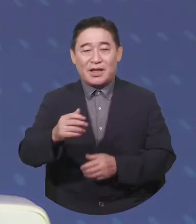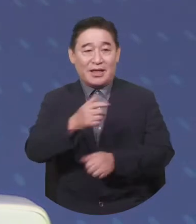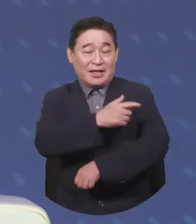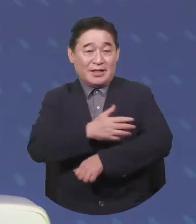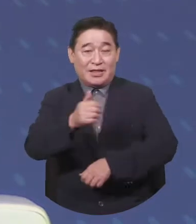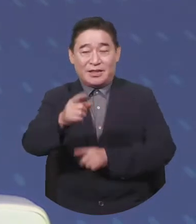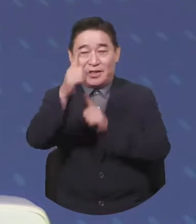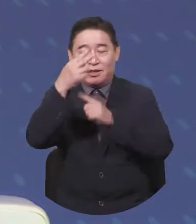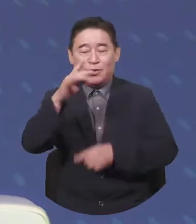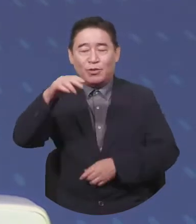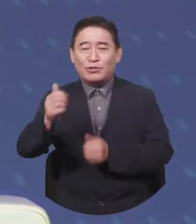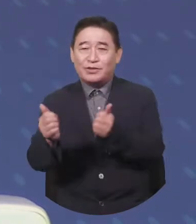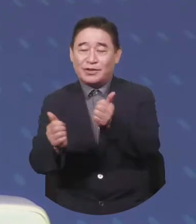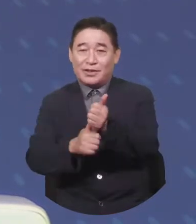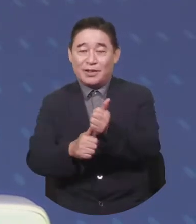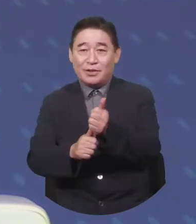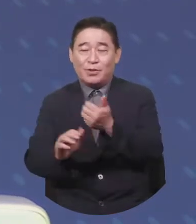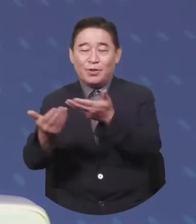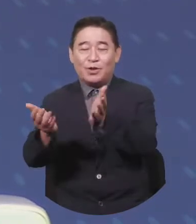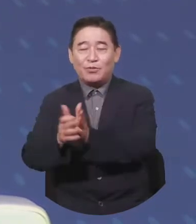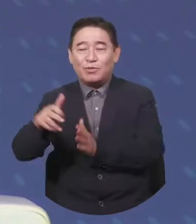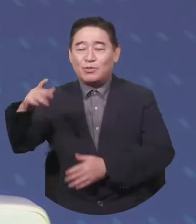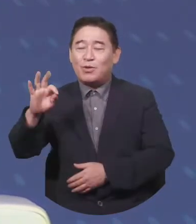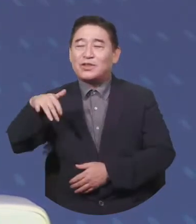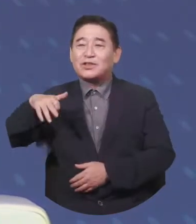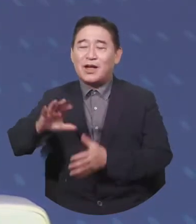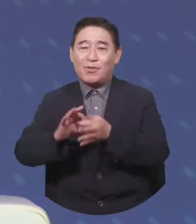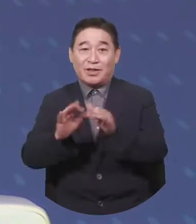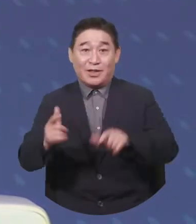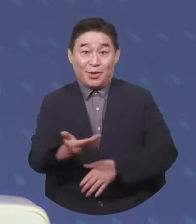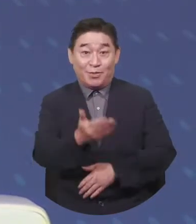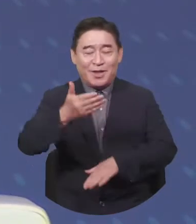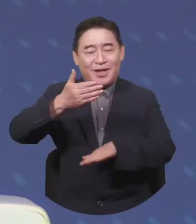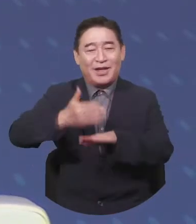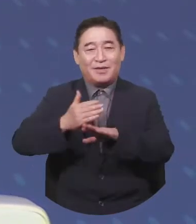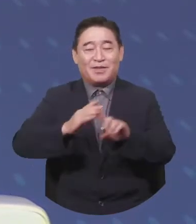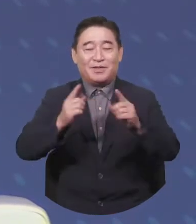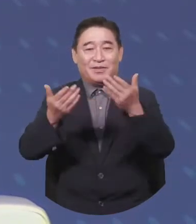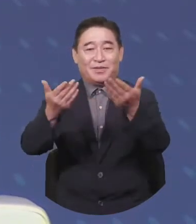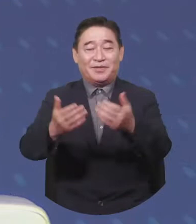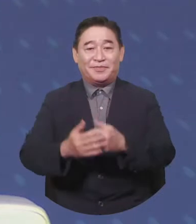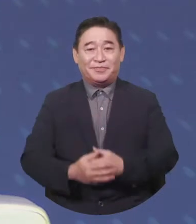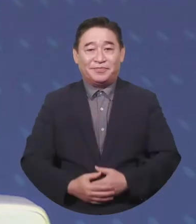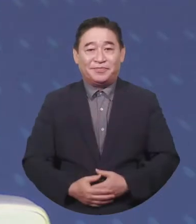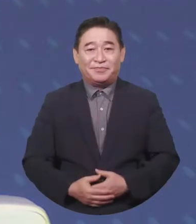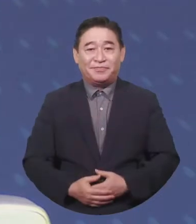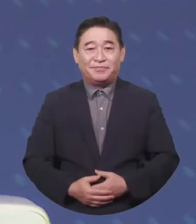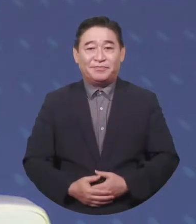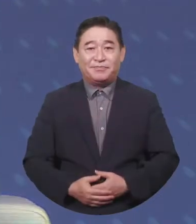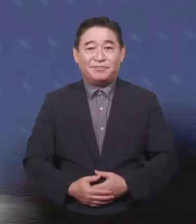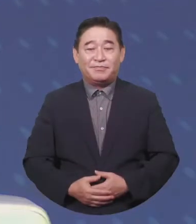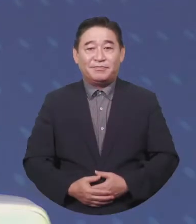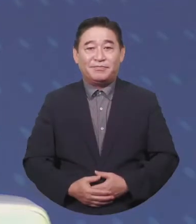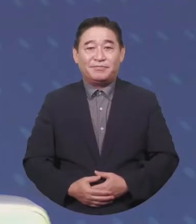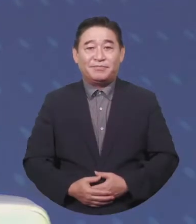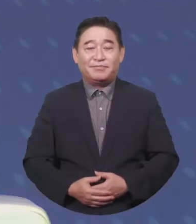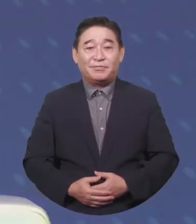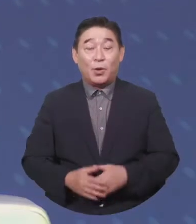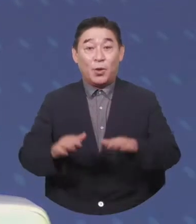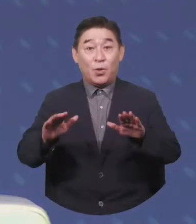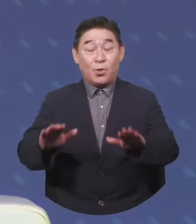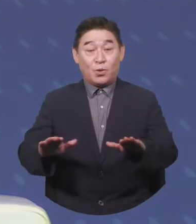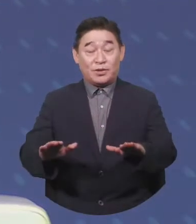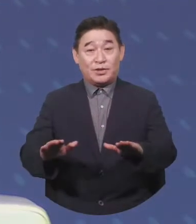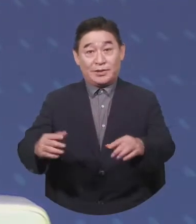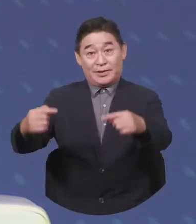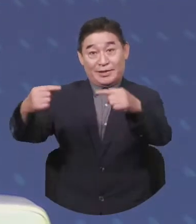for inviting me to present and moderate this session today. And thank you to everybody who's joining us, both in